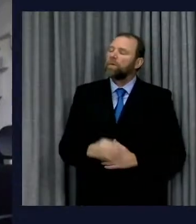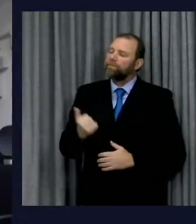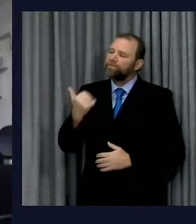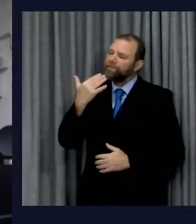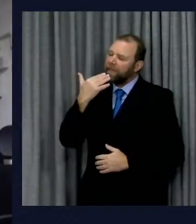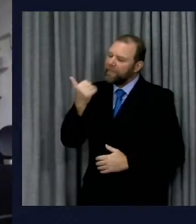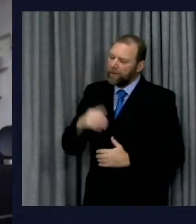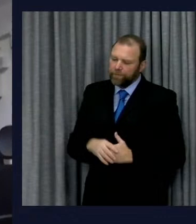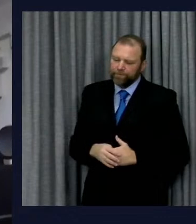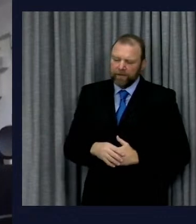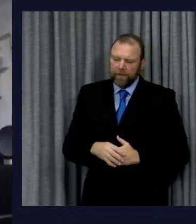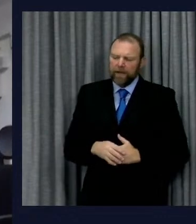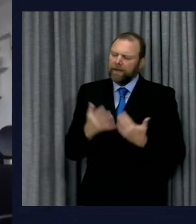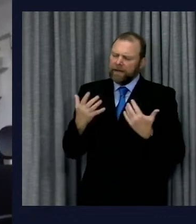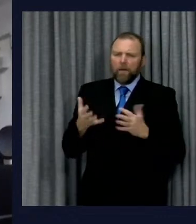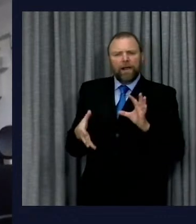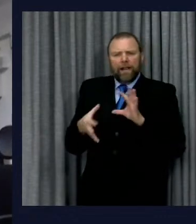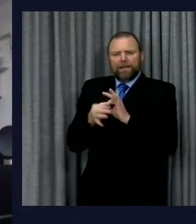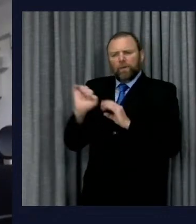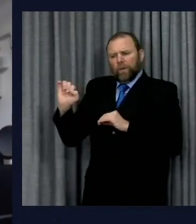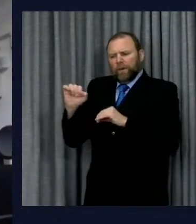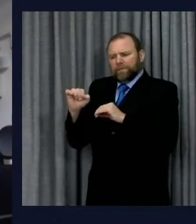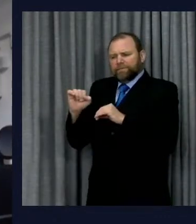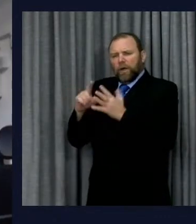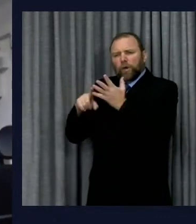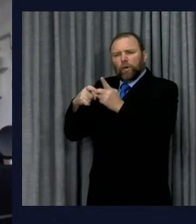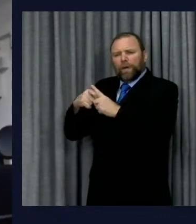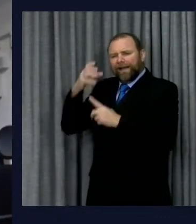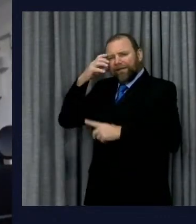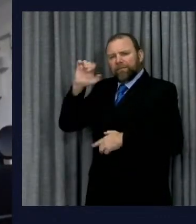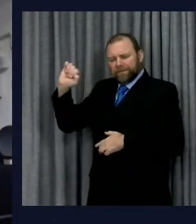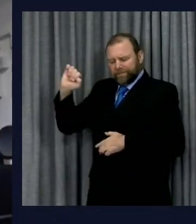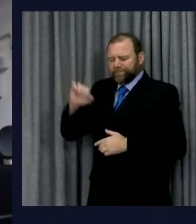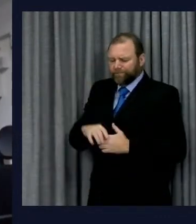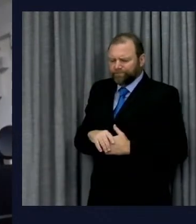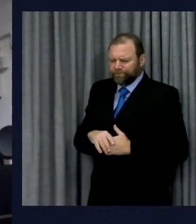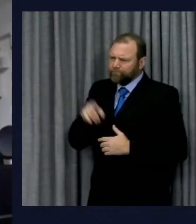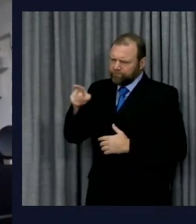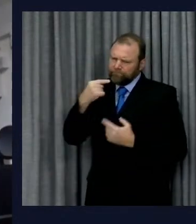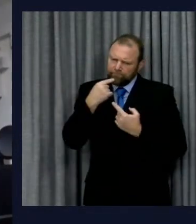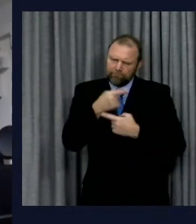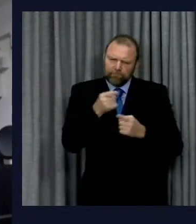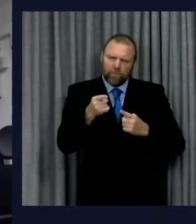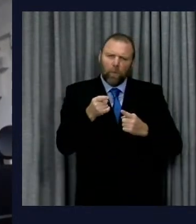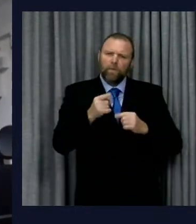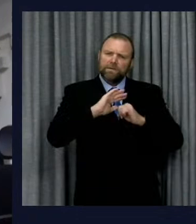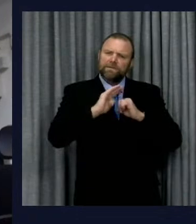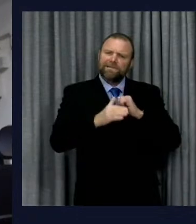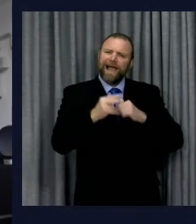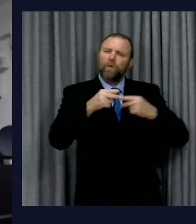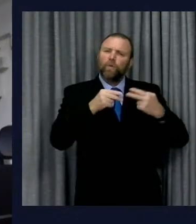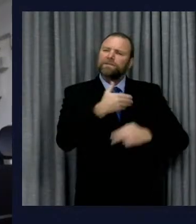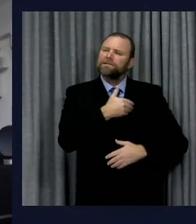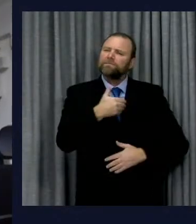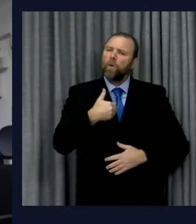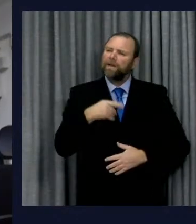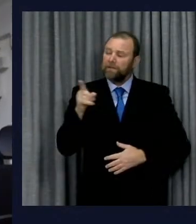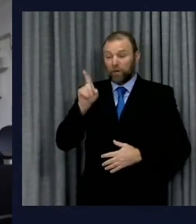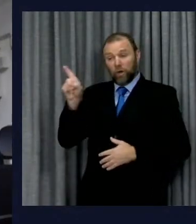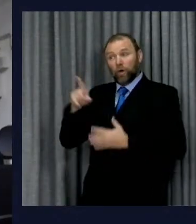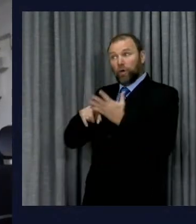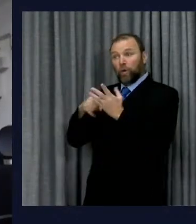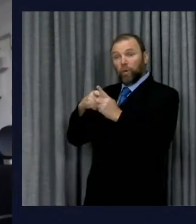events in Westminster over the last week or so, you told Sky News this morning that the UK government is frozen because